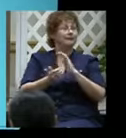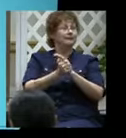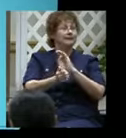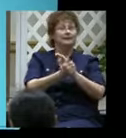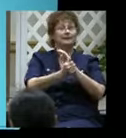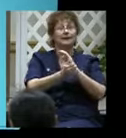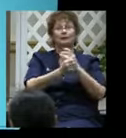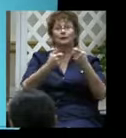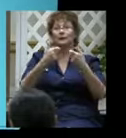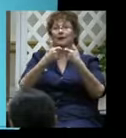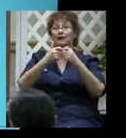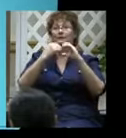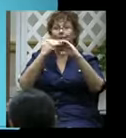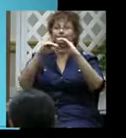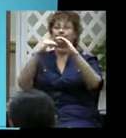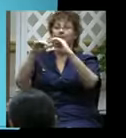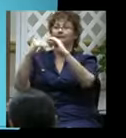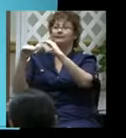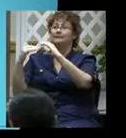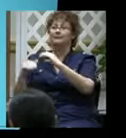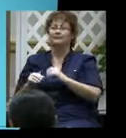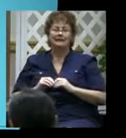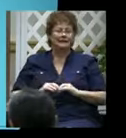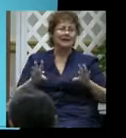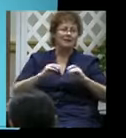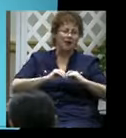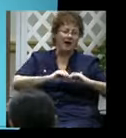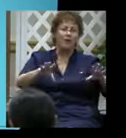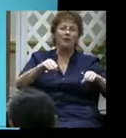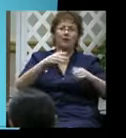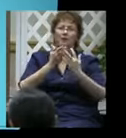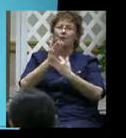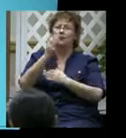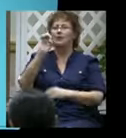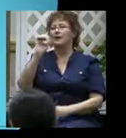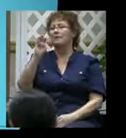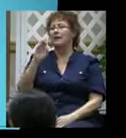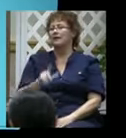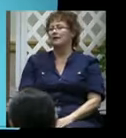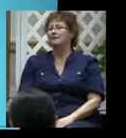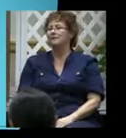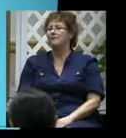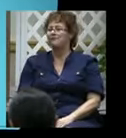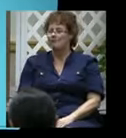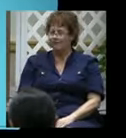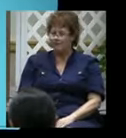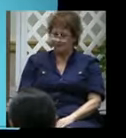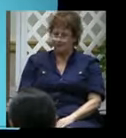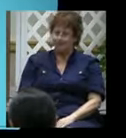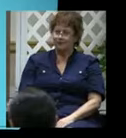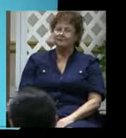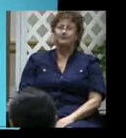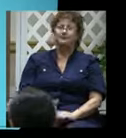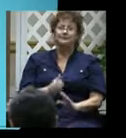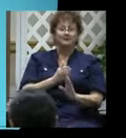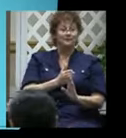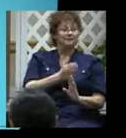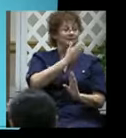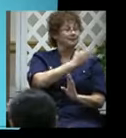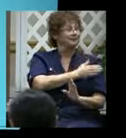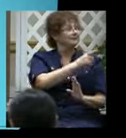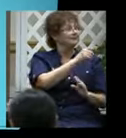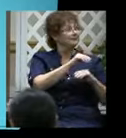email, send them somehow, but get them out there via email. Again, similar to the previous slide, if you're only